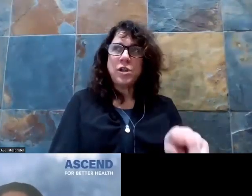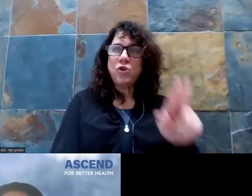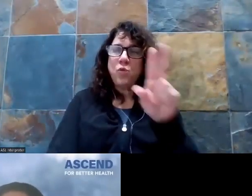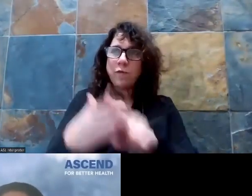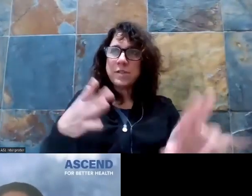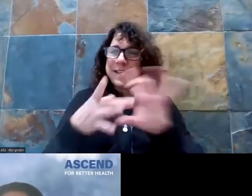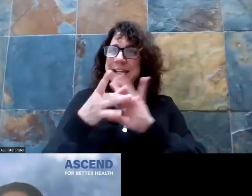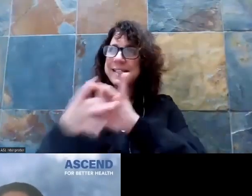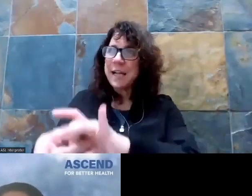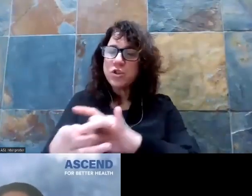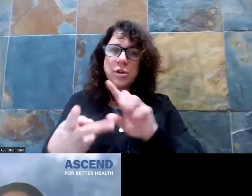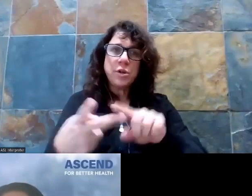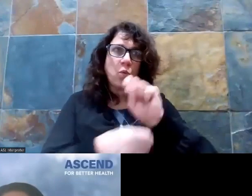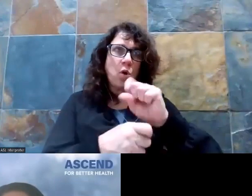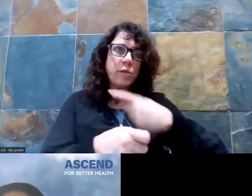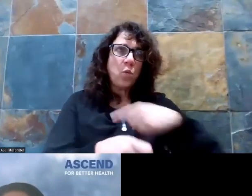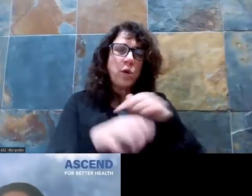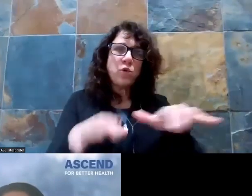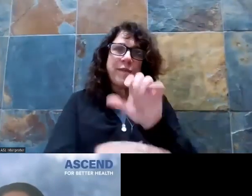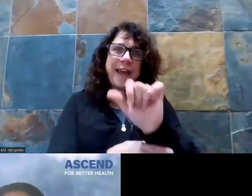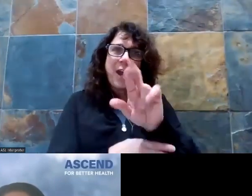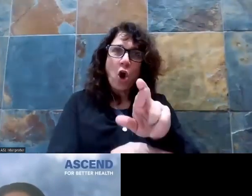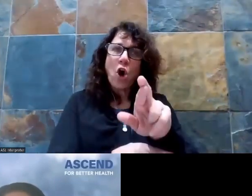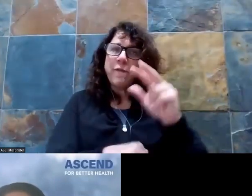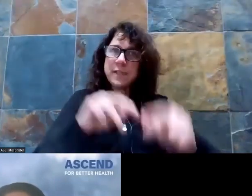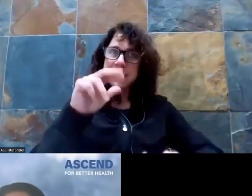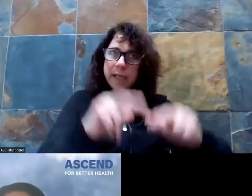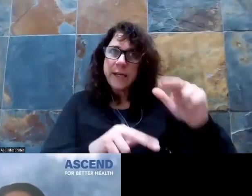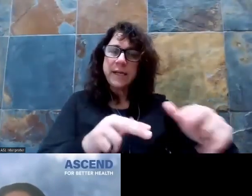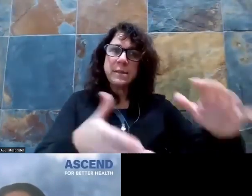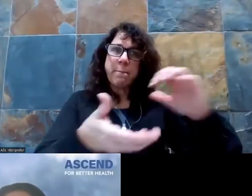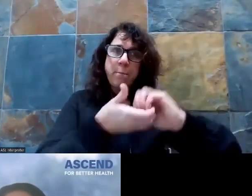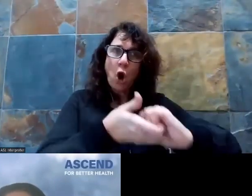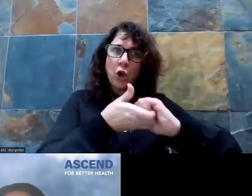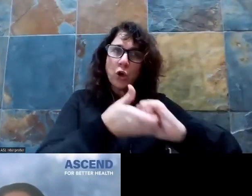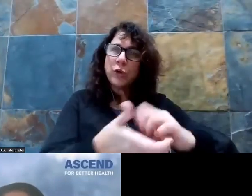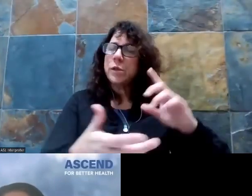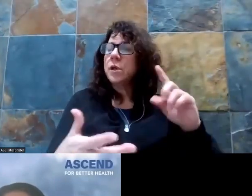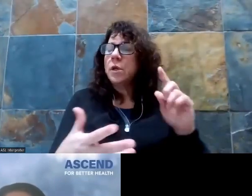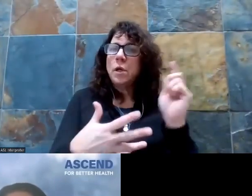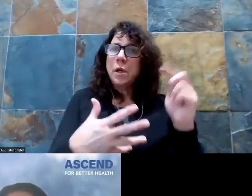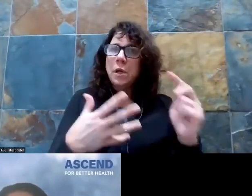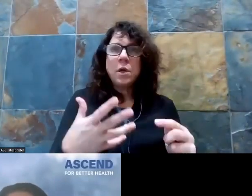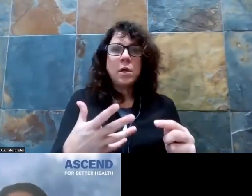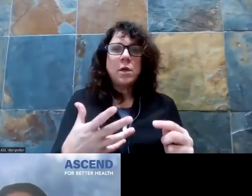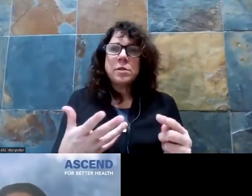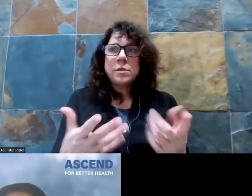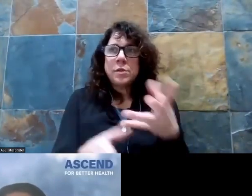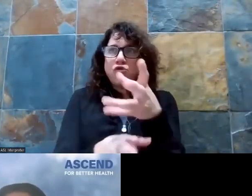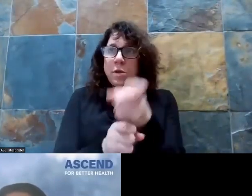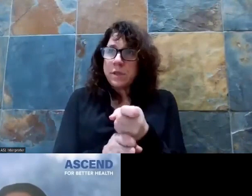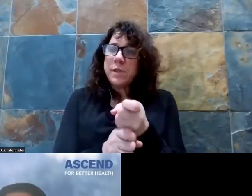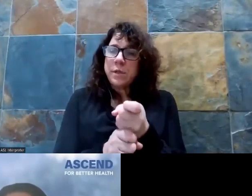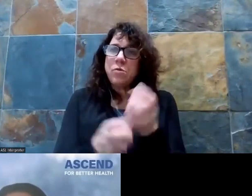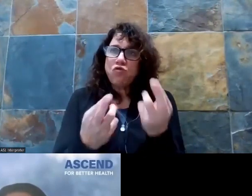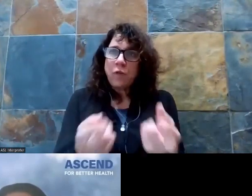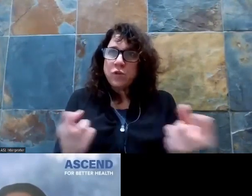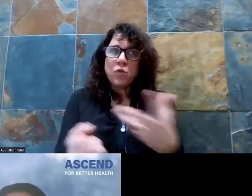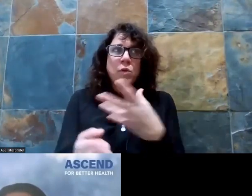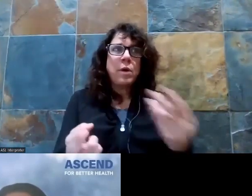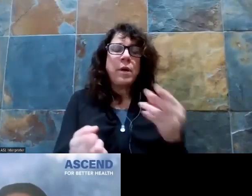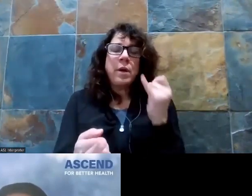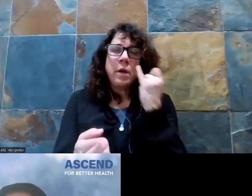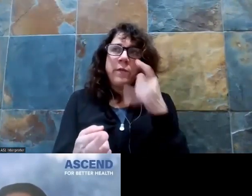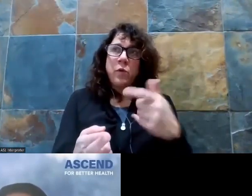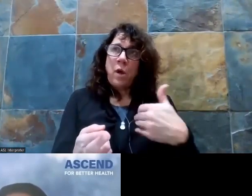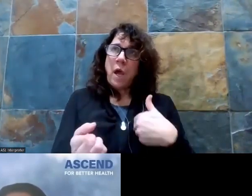when you think about the work that we do with our ARS facilities in partnership, it's essentially a trusted source. And so if you're going to